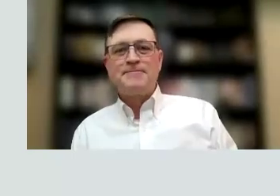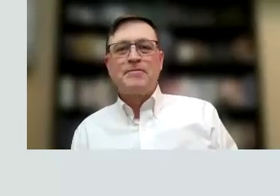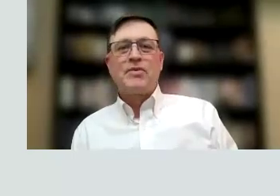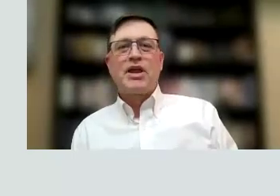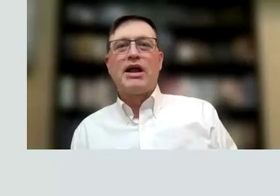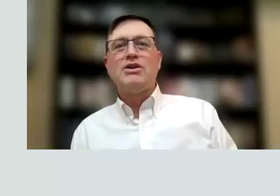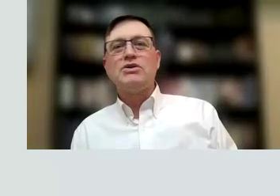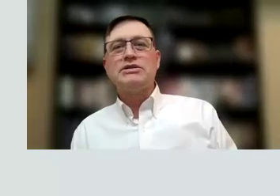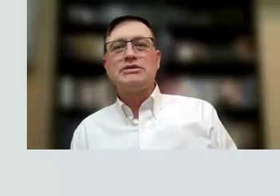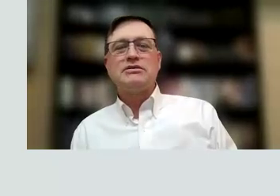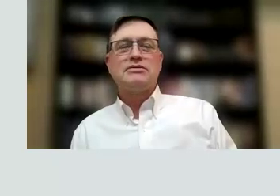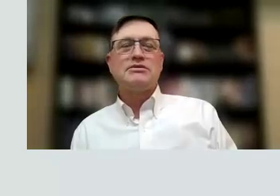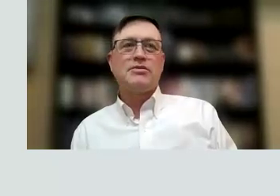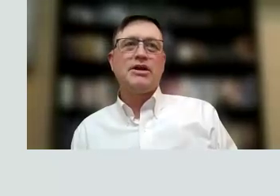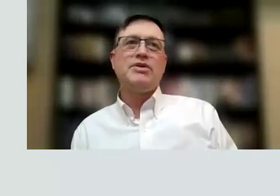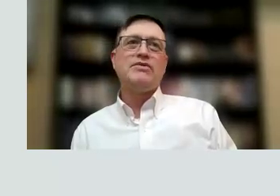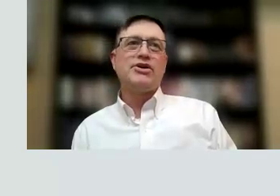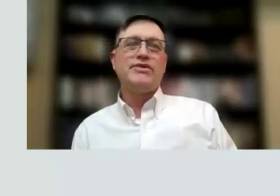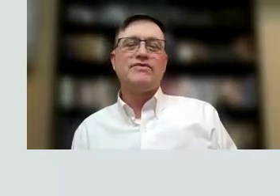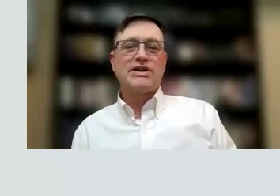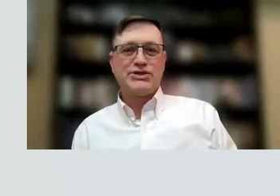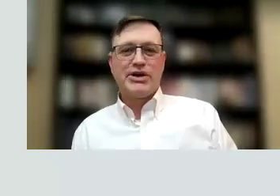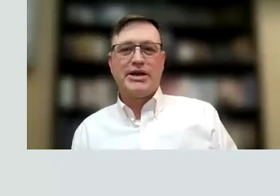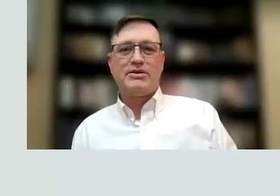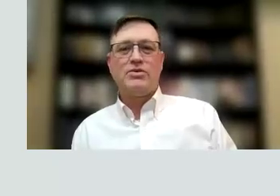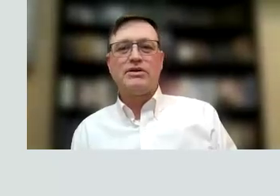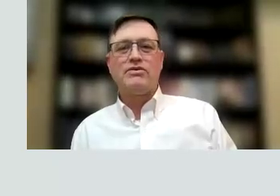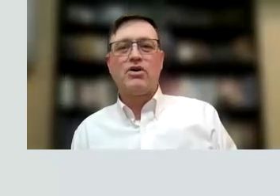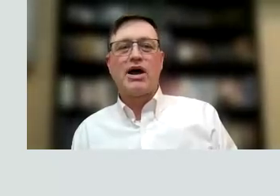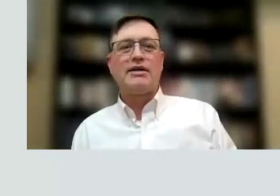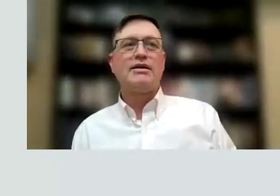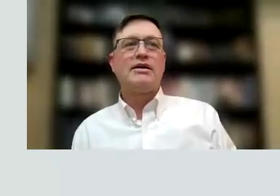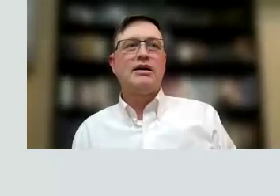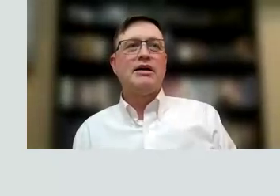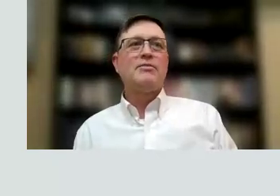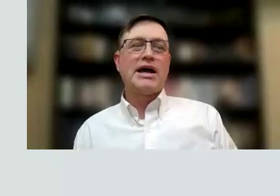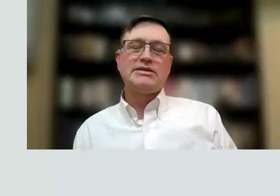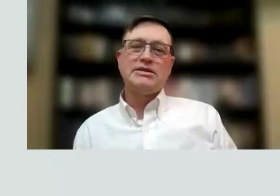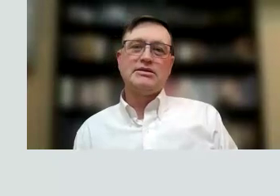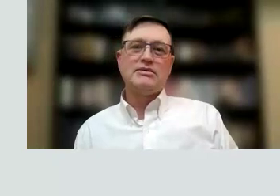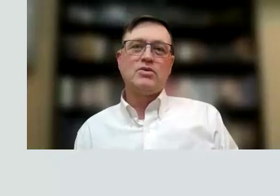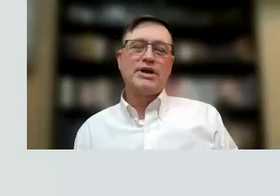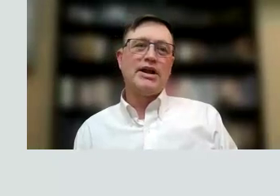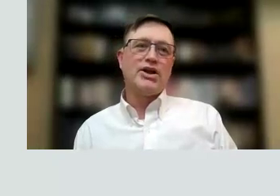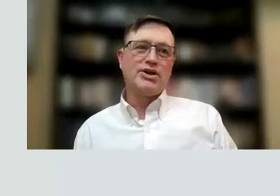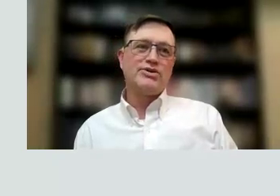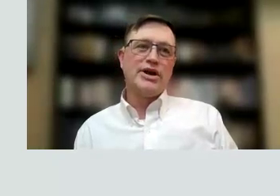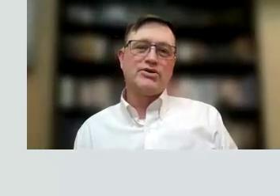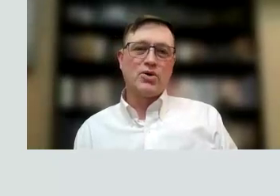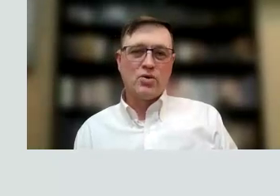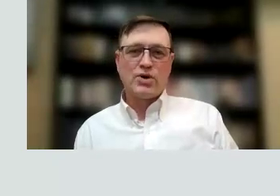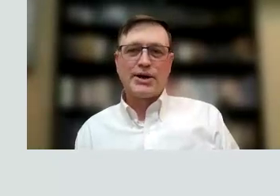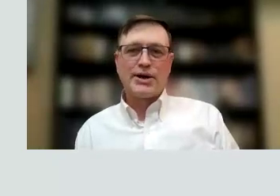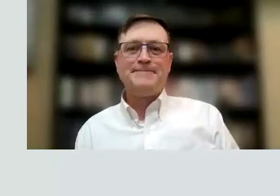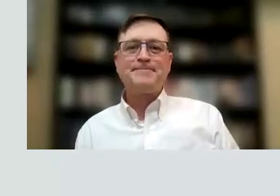Deaf, and I noticed somebody being very frustrated with not passing or getting a good